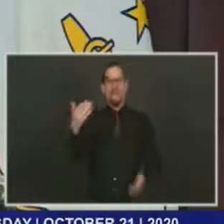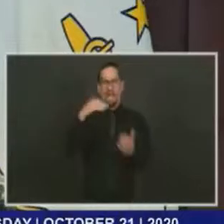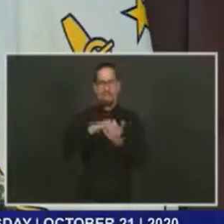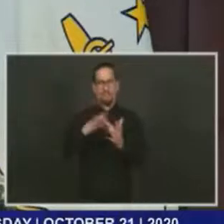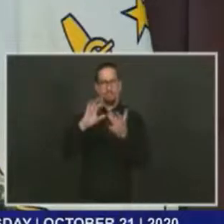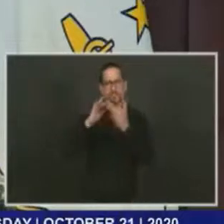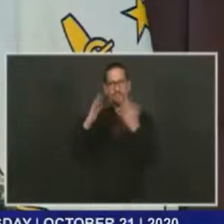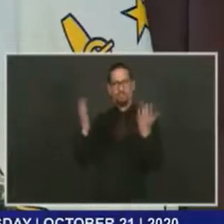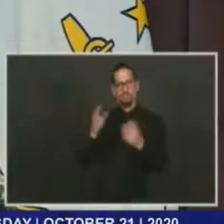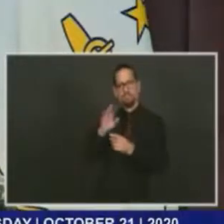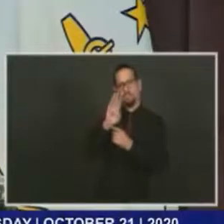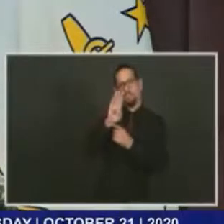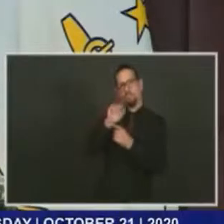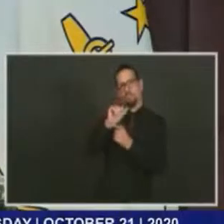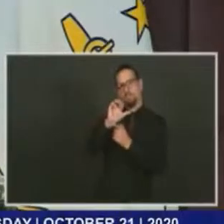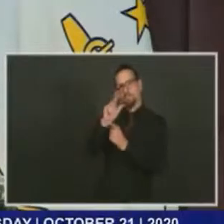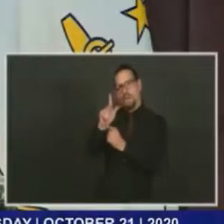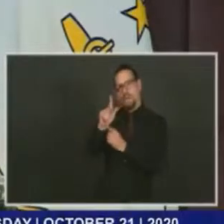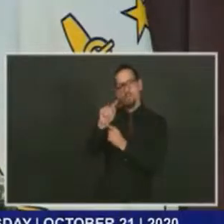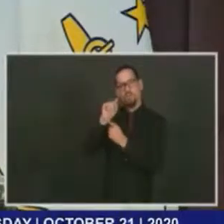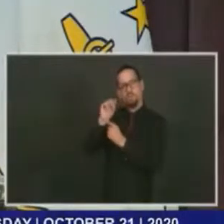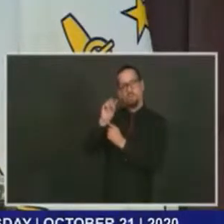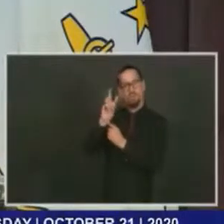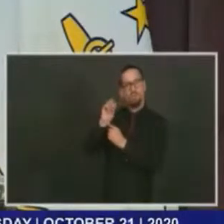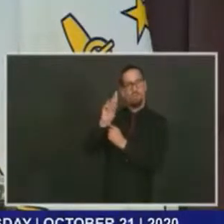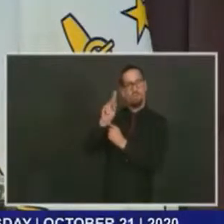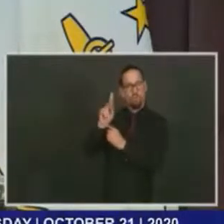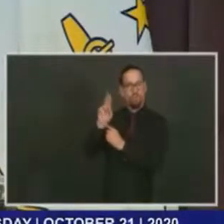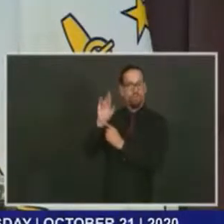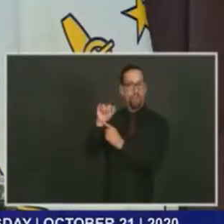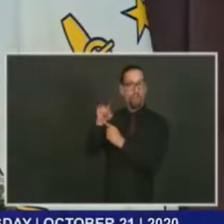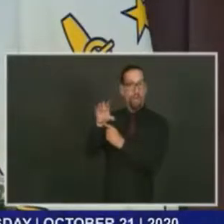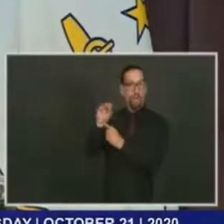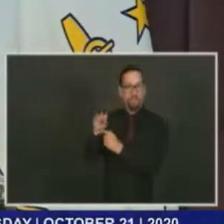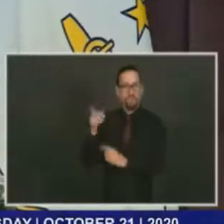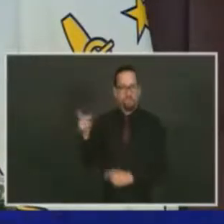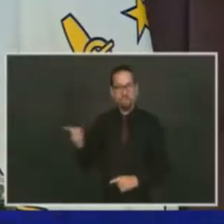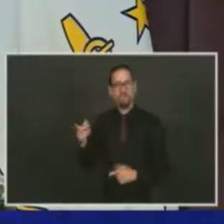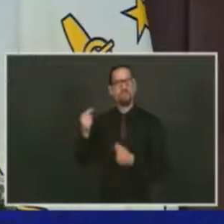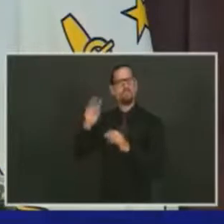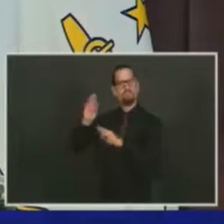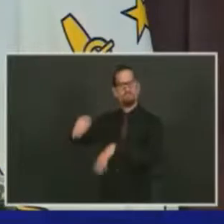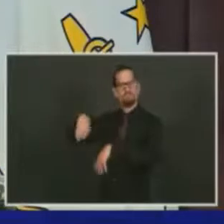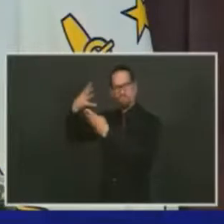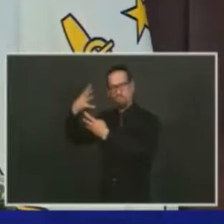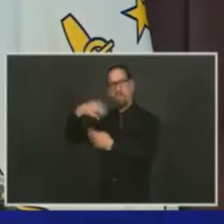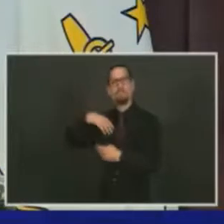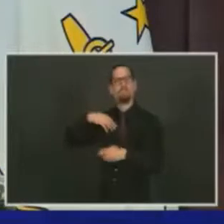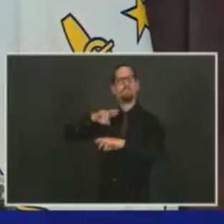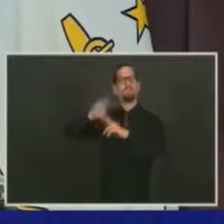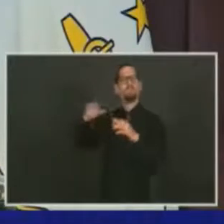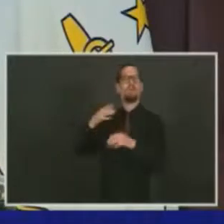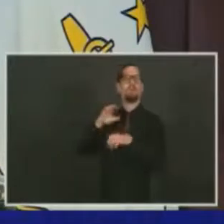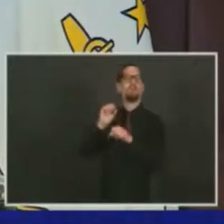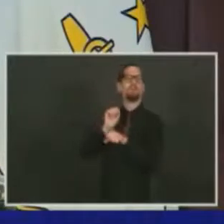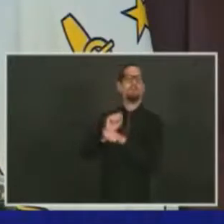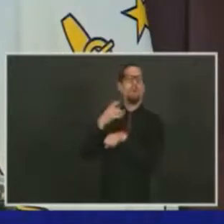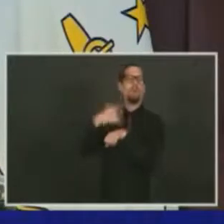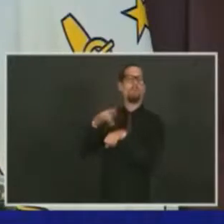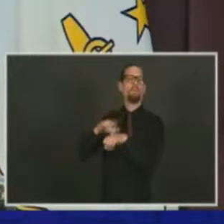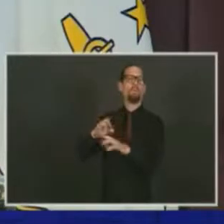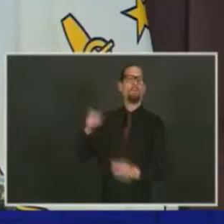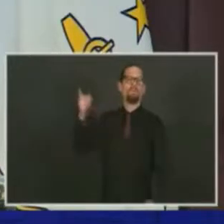backtoworkri.com and you do a few things. First, there's job openings up there right now, and we post more every